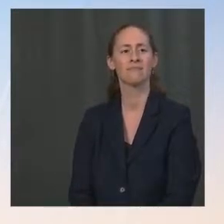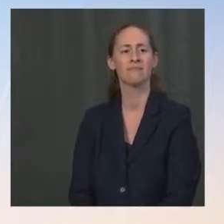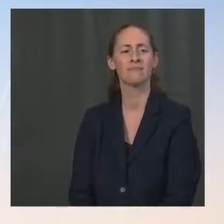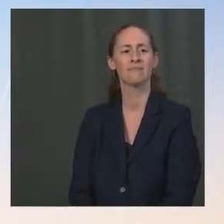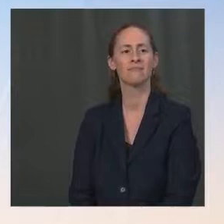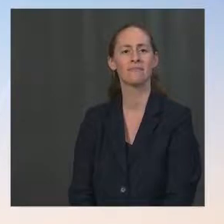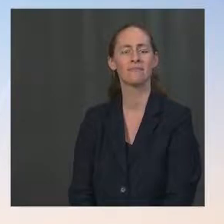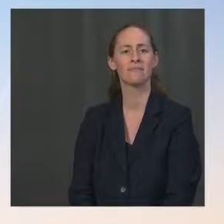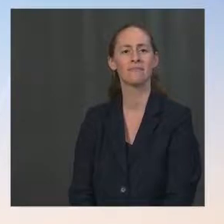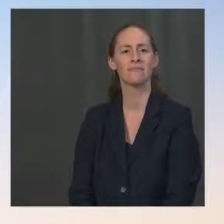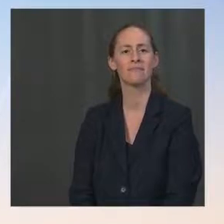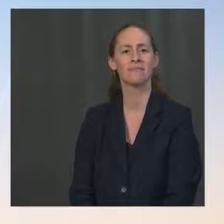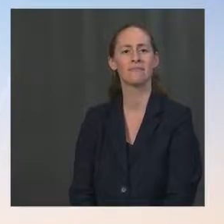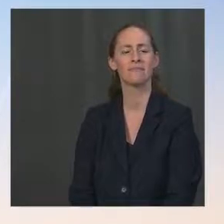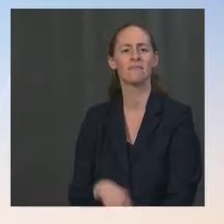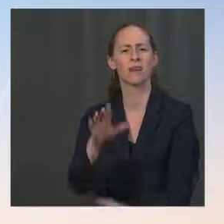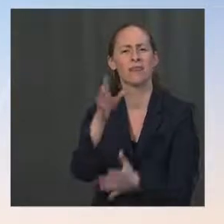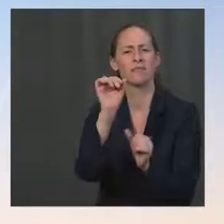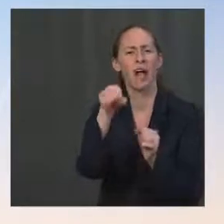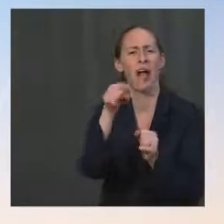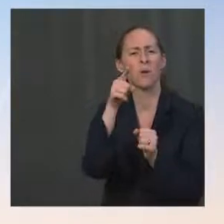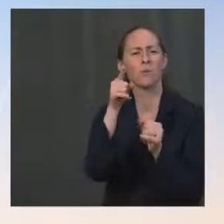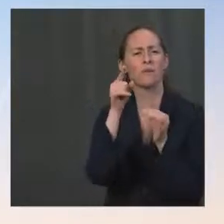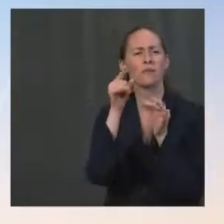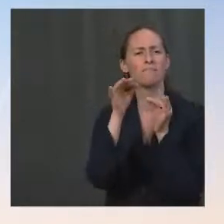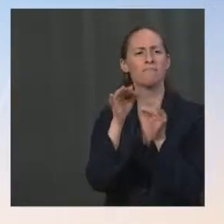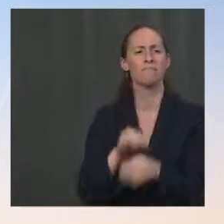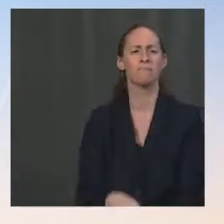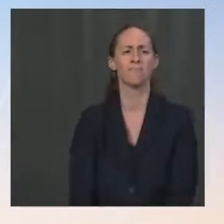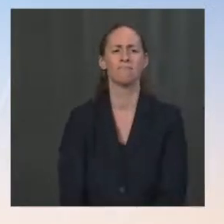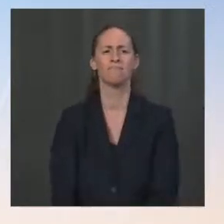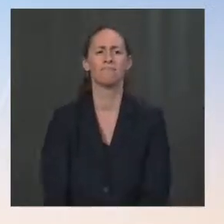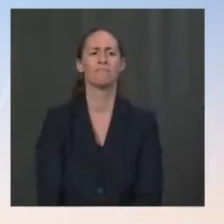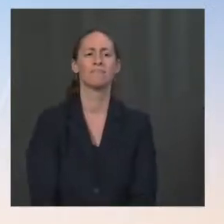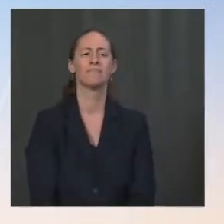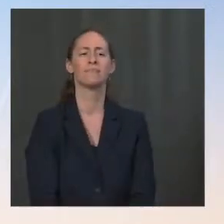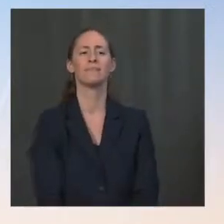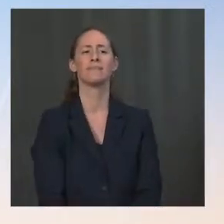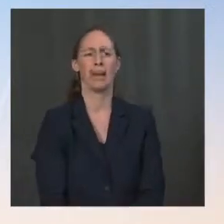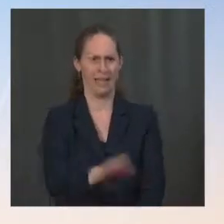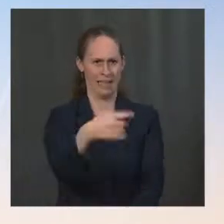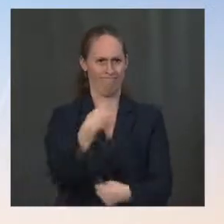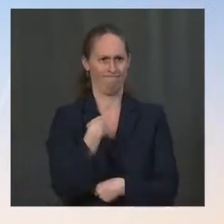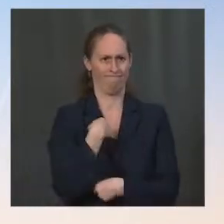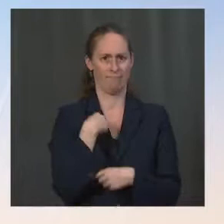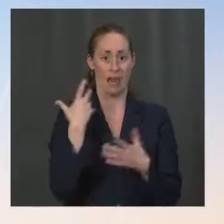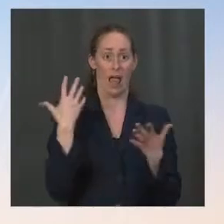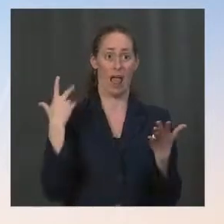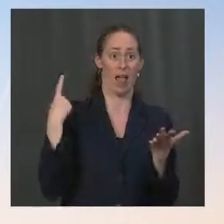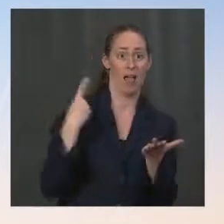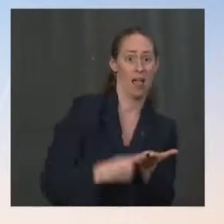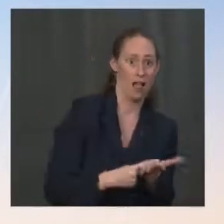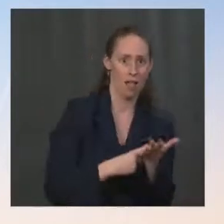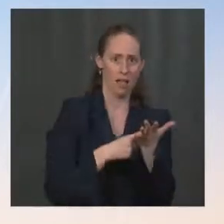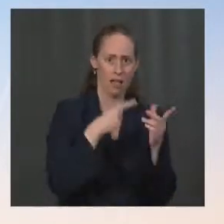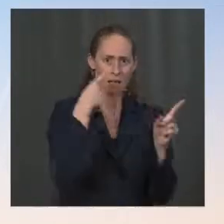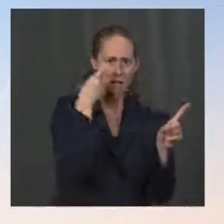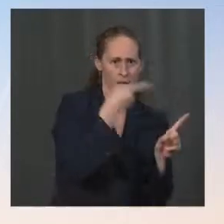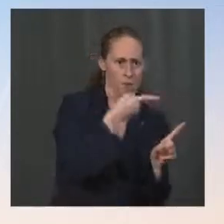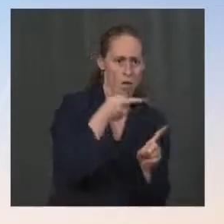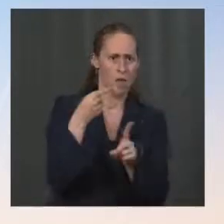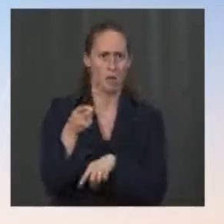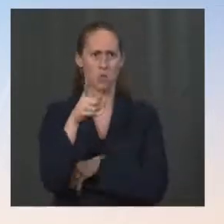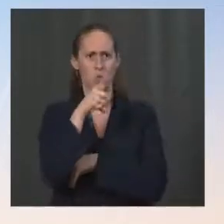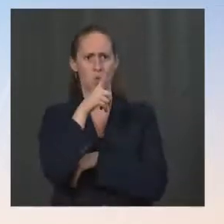give us without compromising? I wouldn't be in a position to share details about individuals. That would come from the Department of Defense, and as I